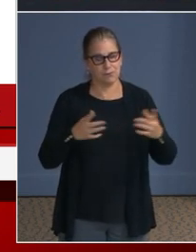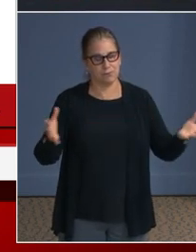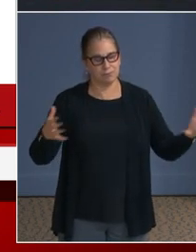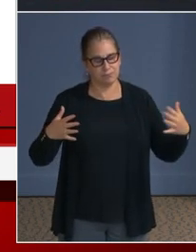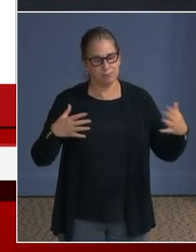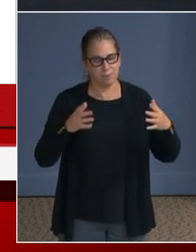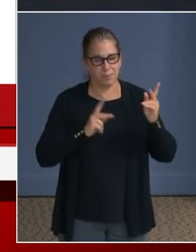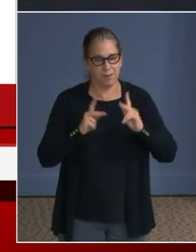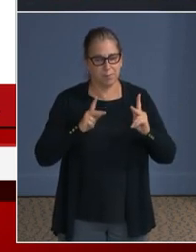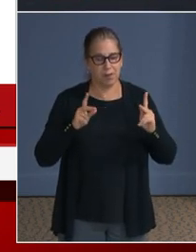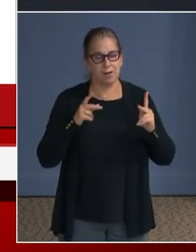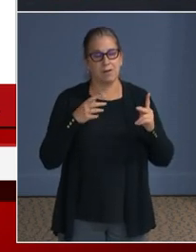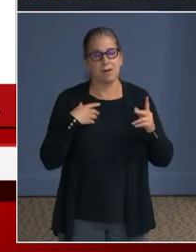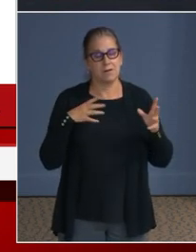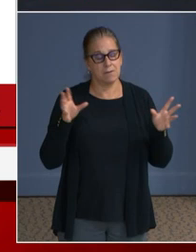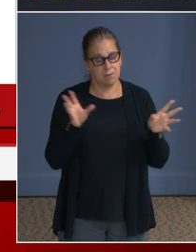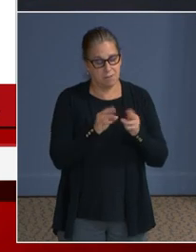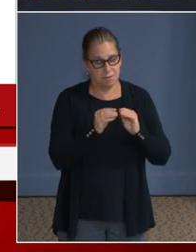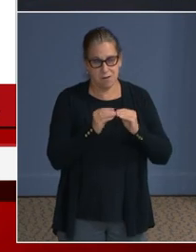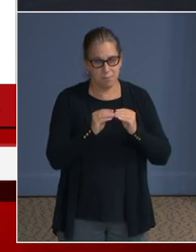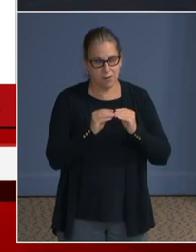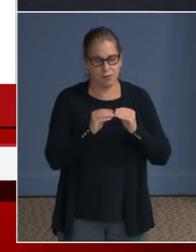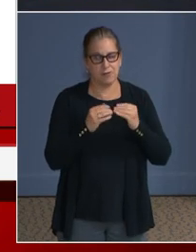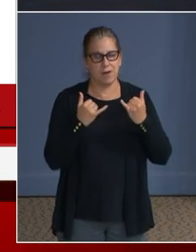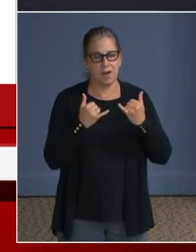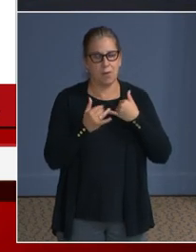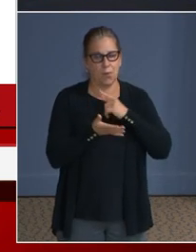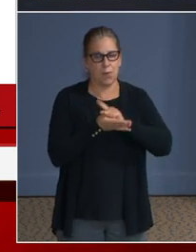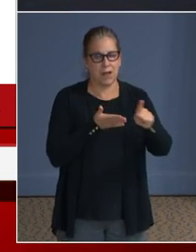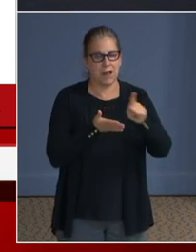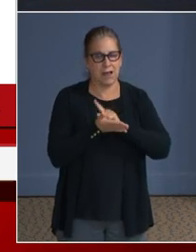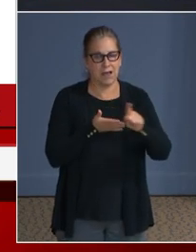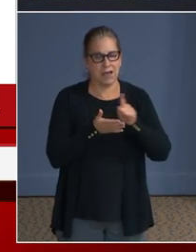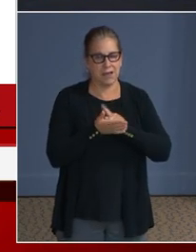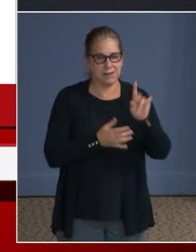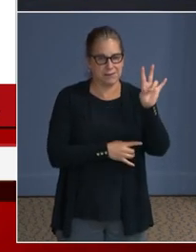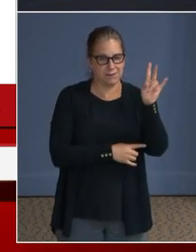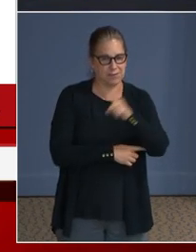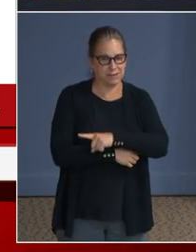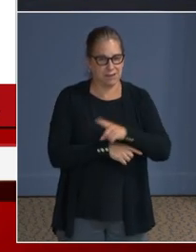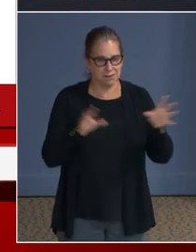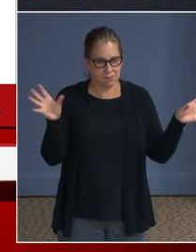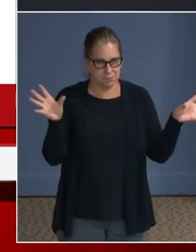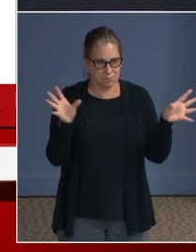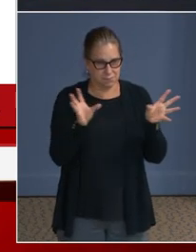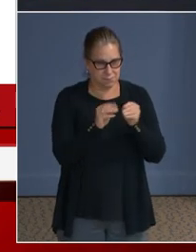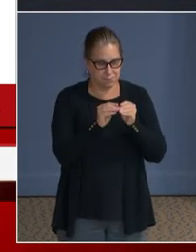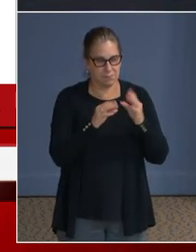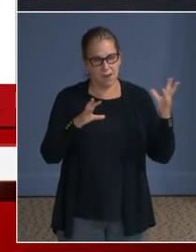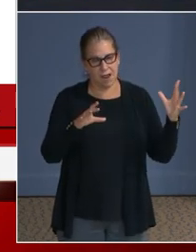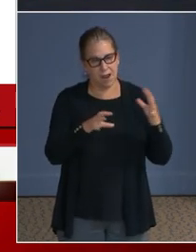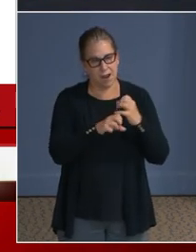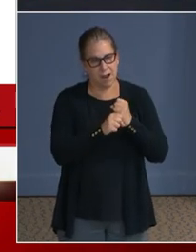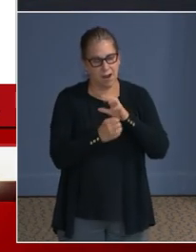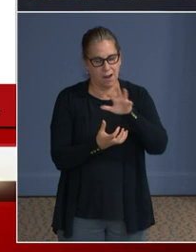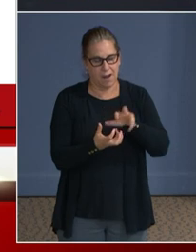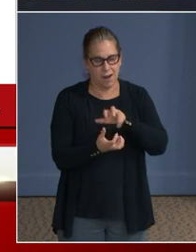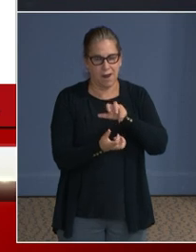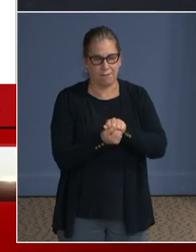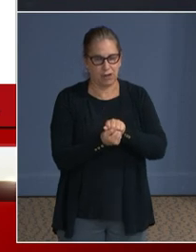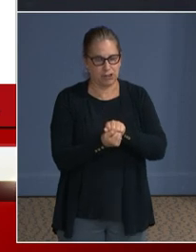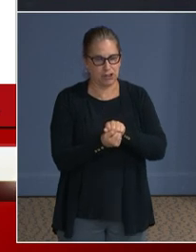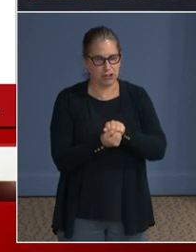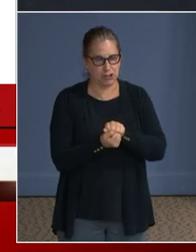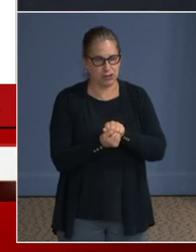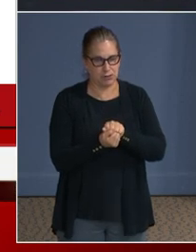low. So we've decided to just use the rolling average, a 7-day rolling average of test positivity, instead of looking at